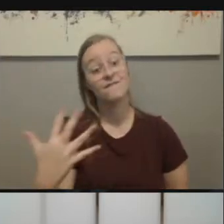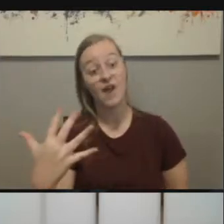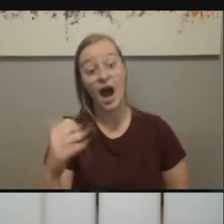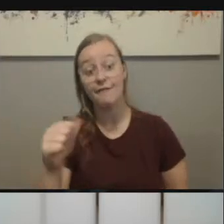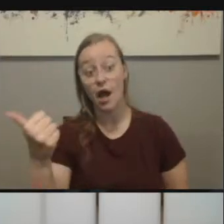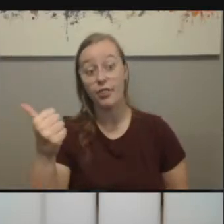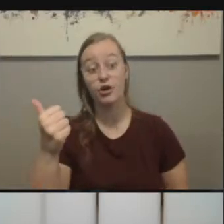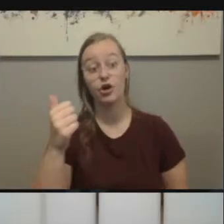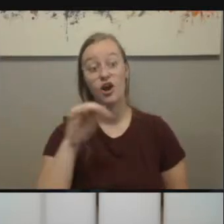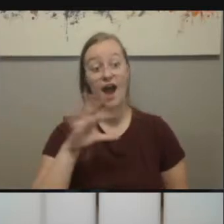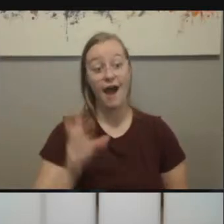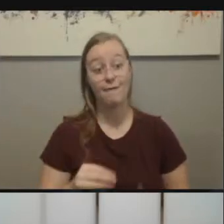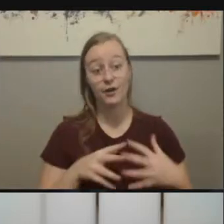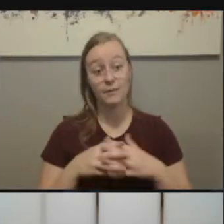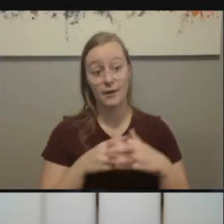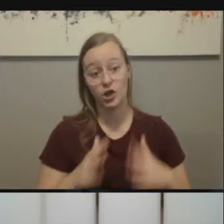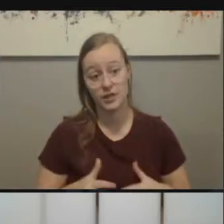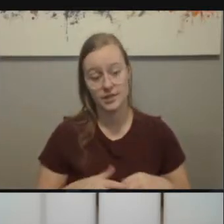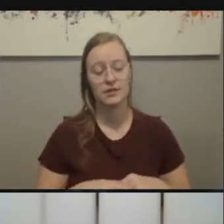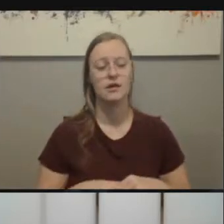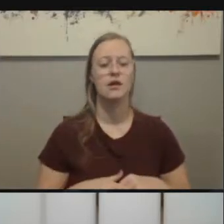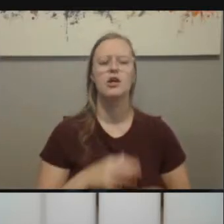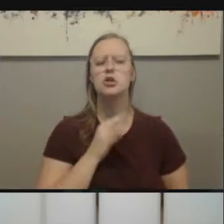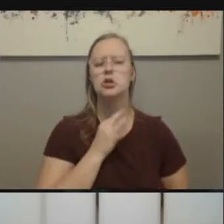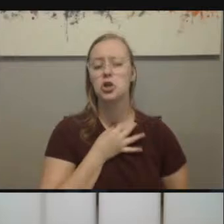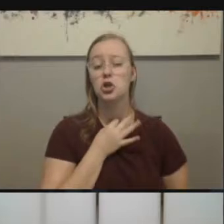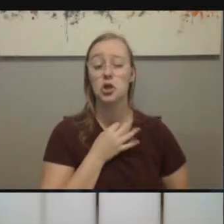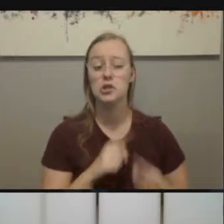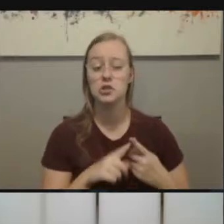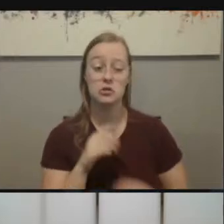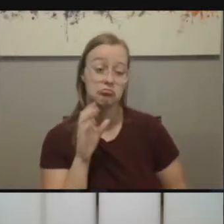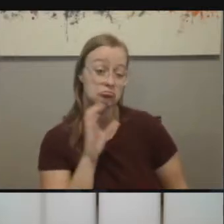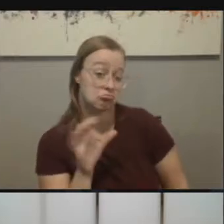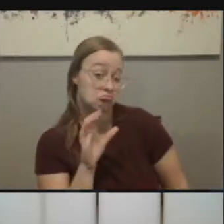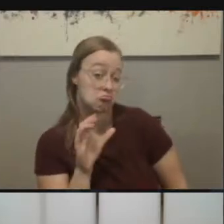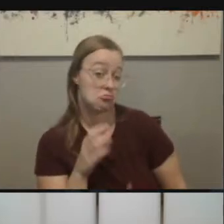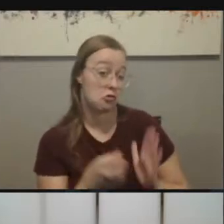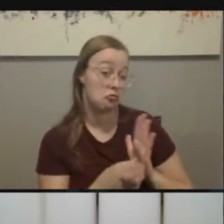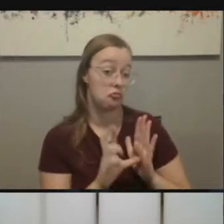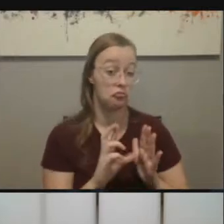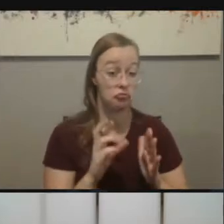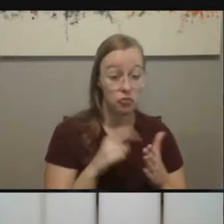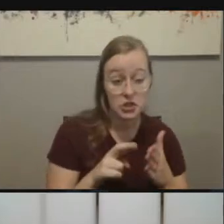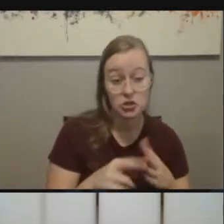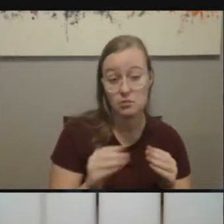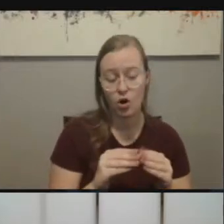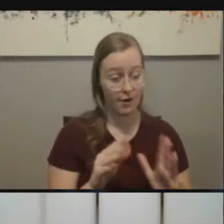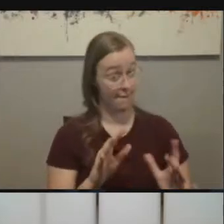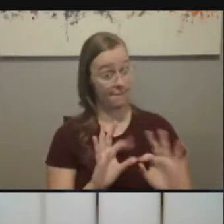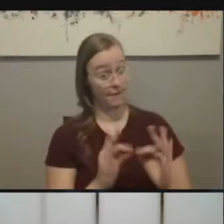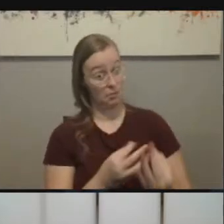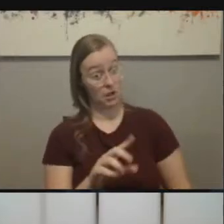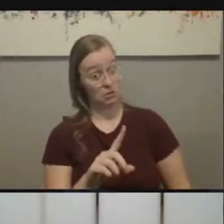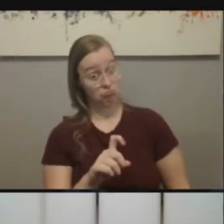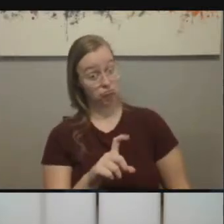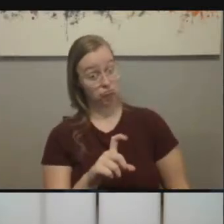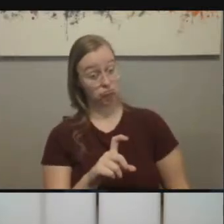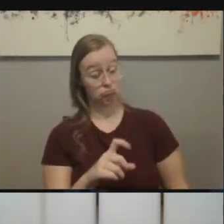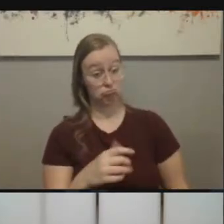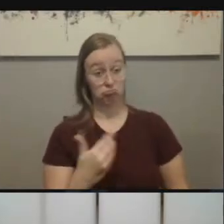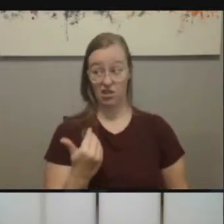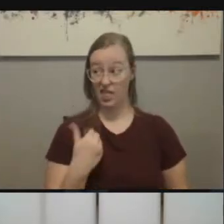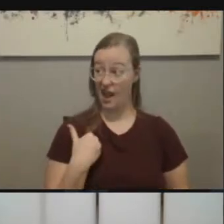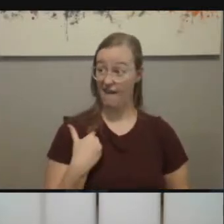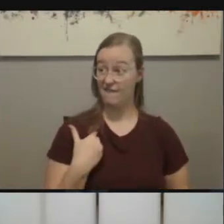Americans. It would be curious to look into this a little bit more. Were they a family? Did they have a kind